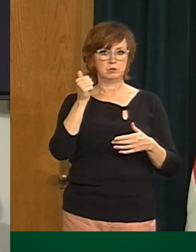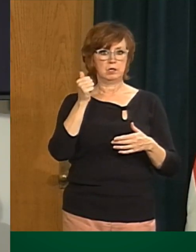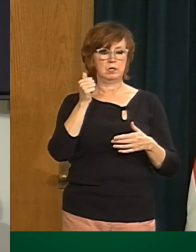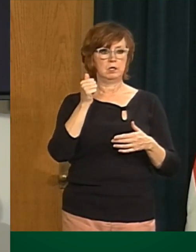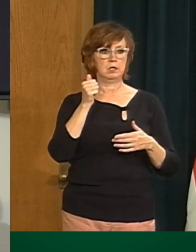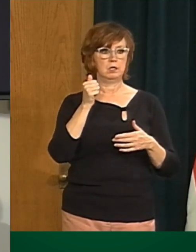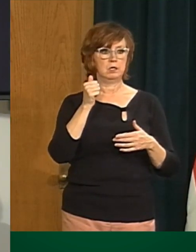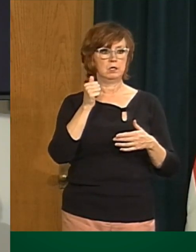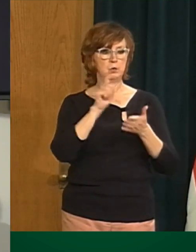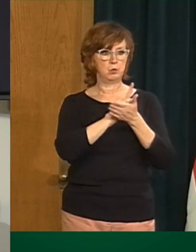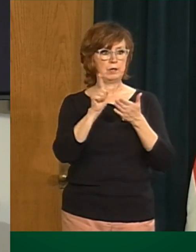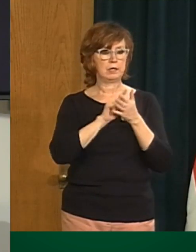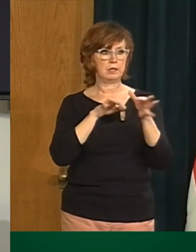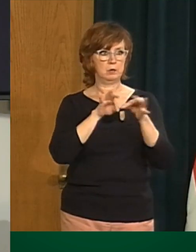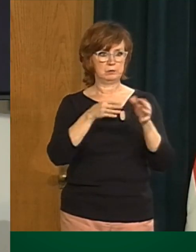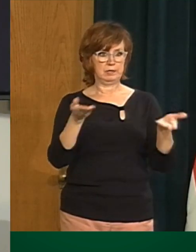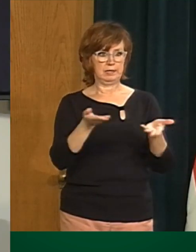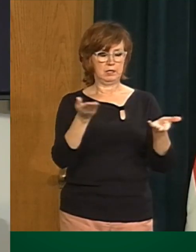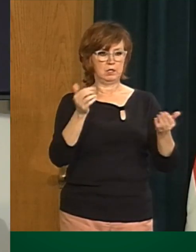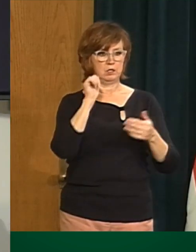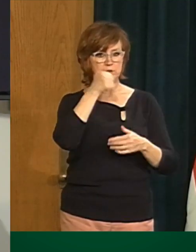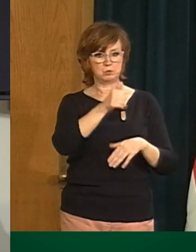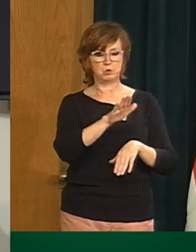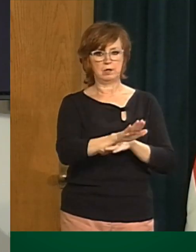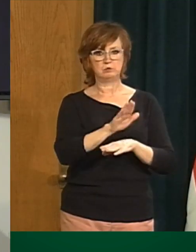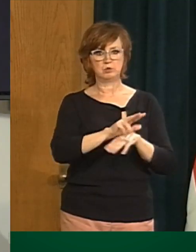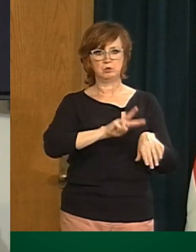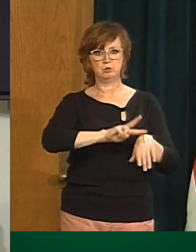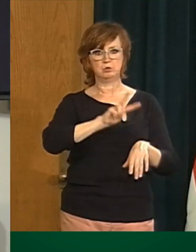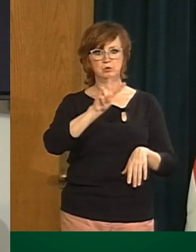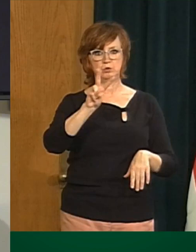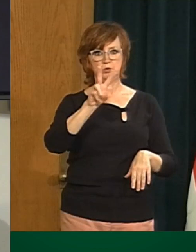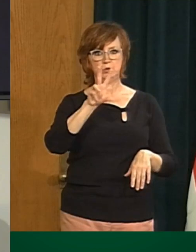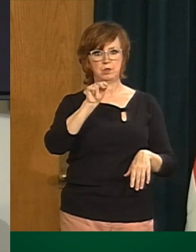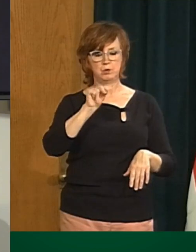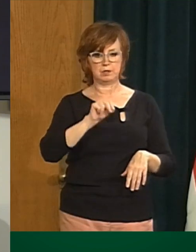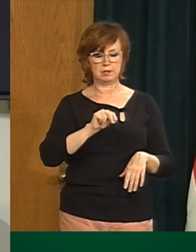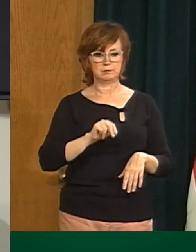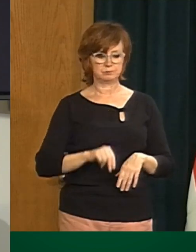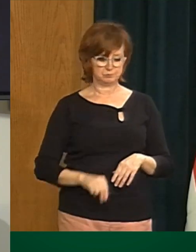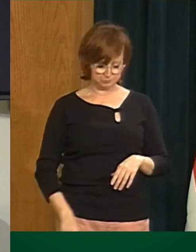Authority's weekly update here tomorrow at 2:30. See you then.